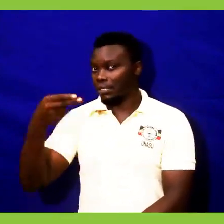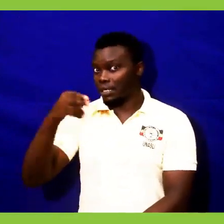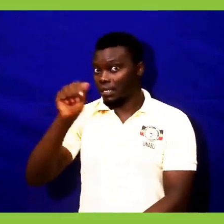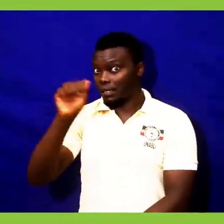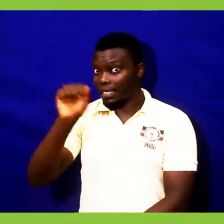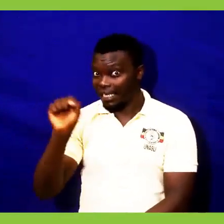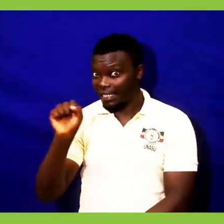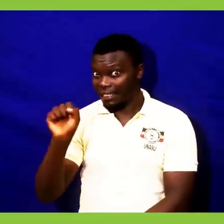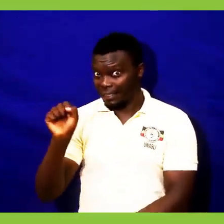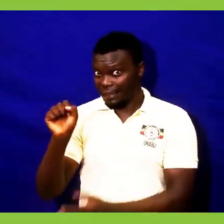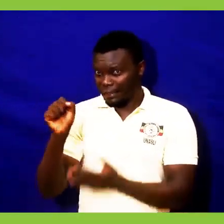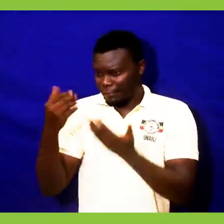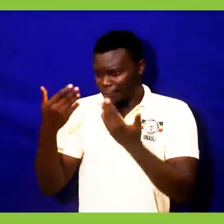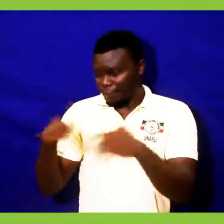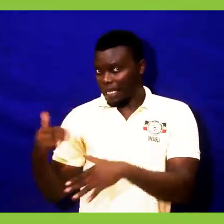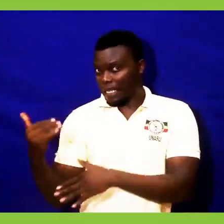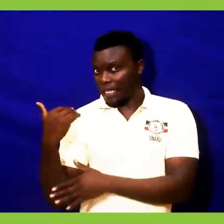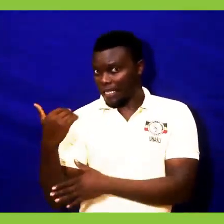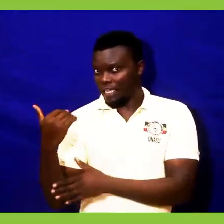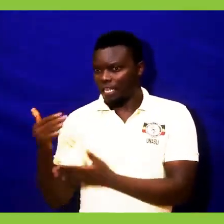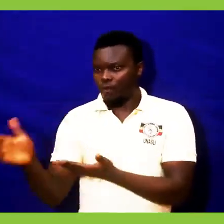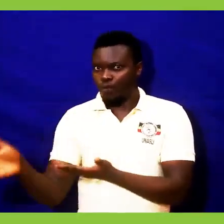the classroom.